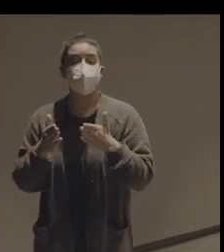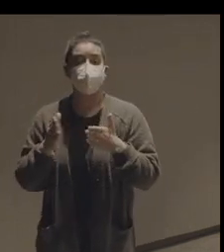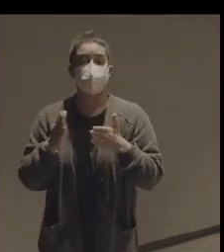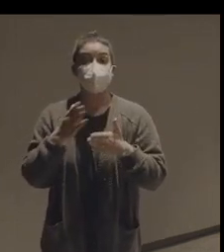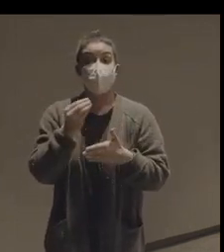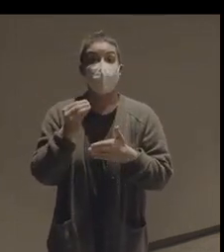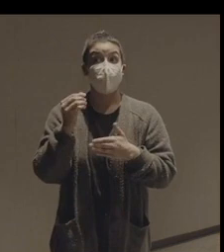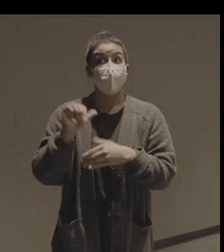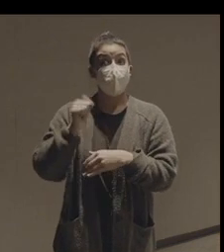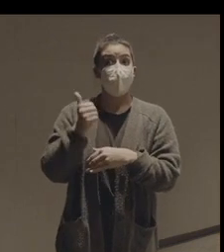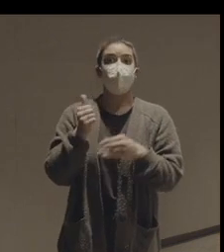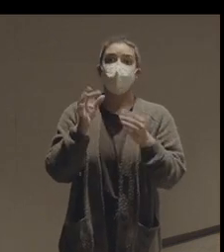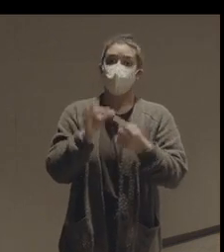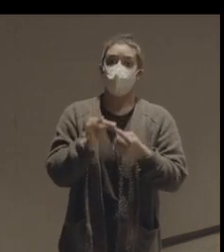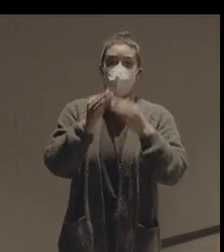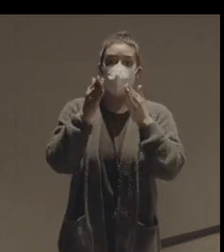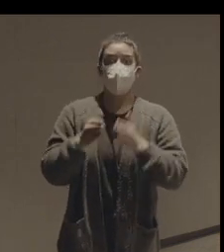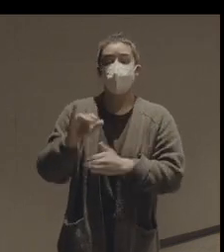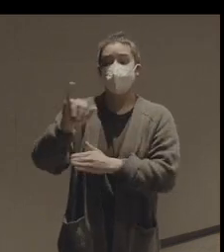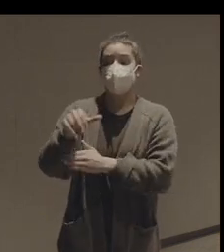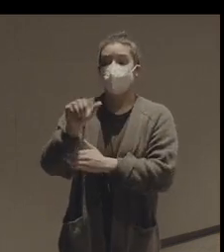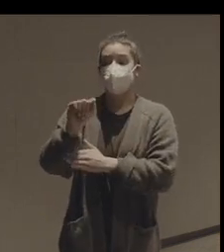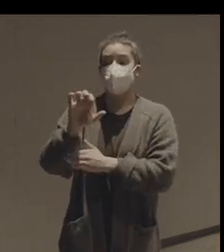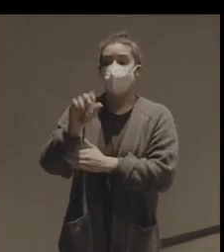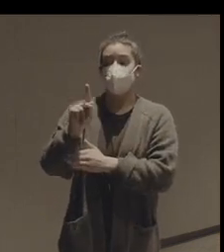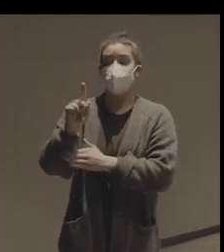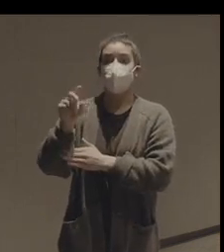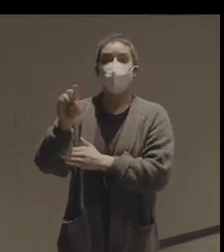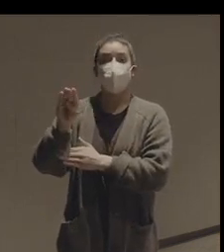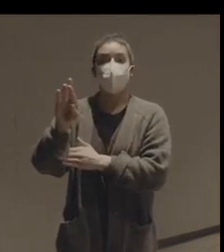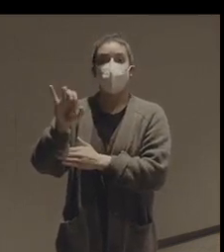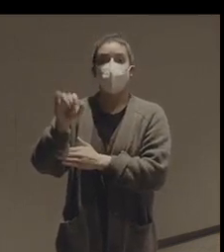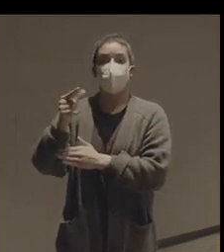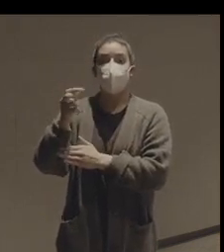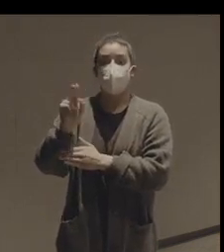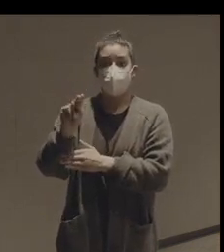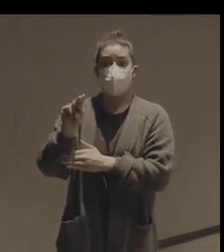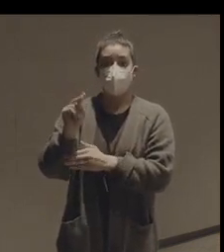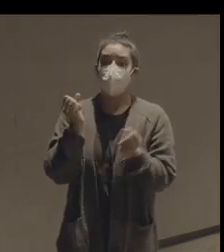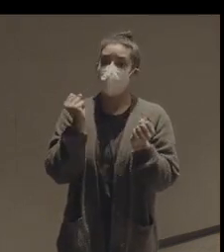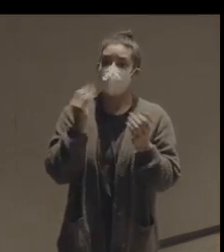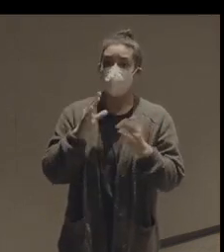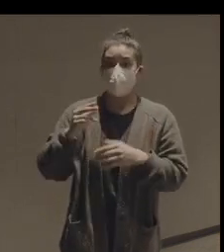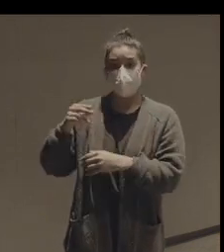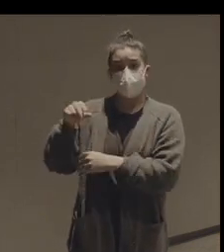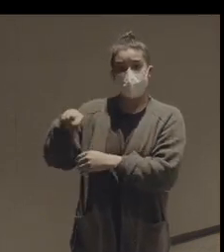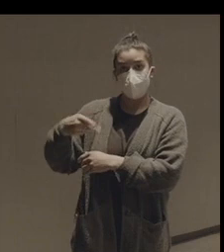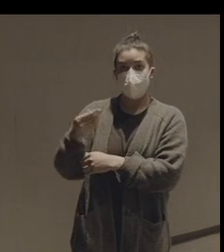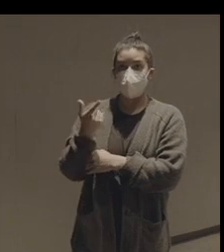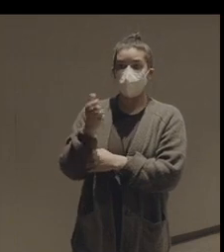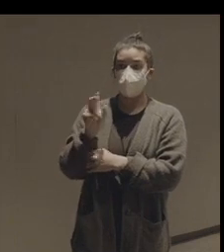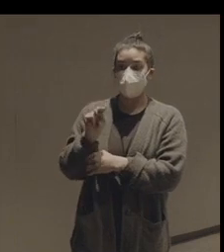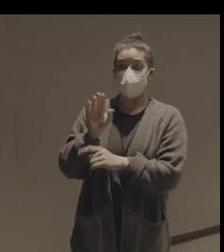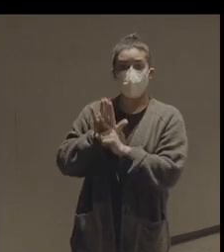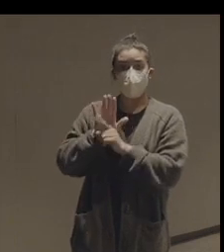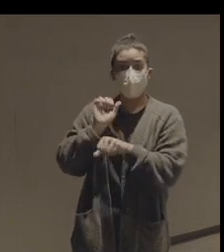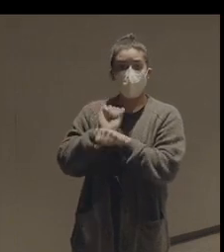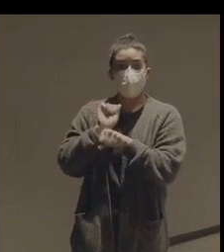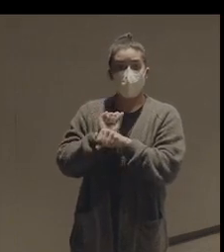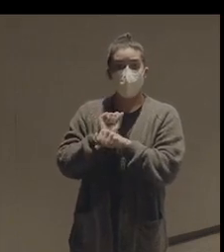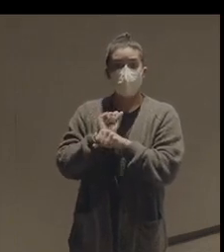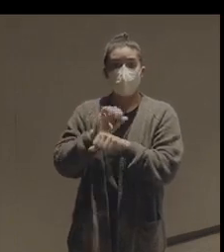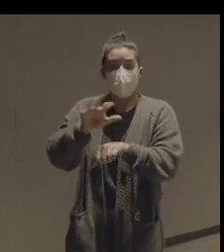Jack Brogan. These early small works were often set in plexiglass boxes, multiplying the reflections, but